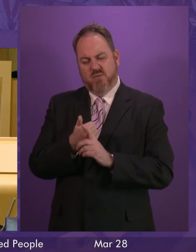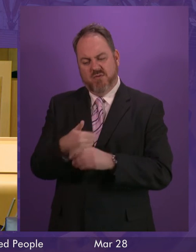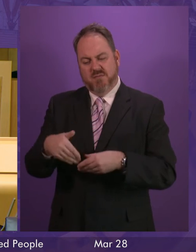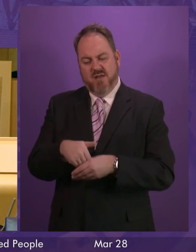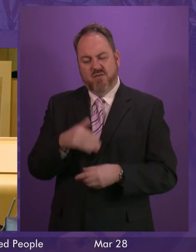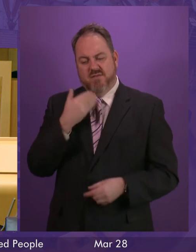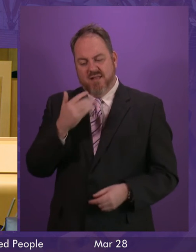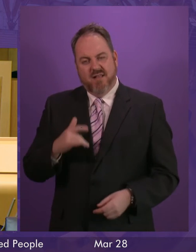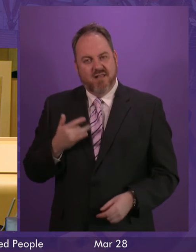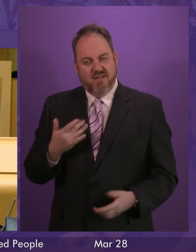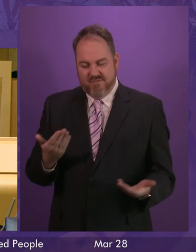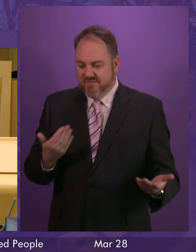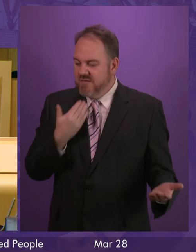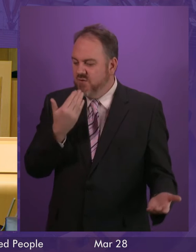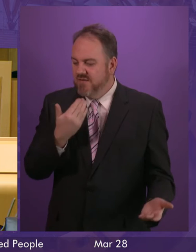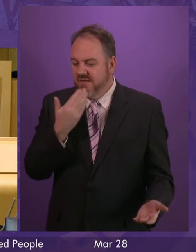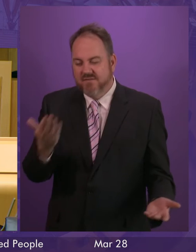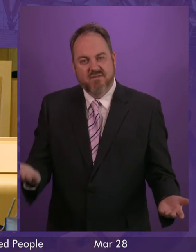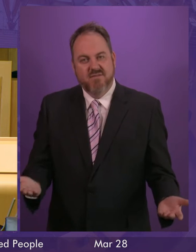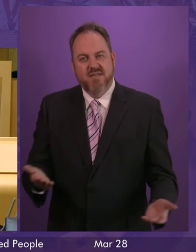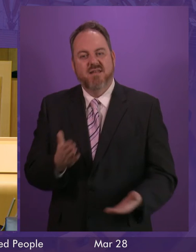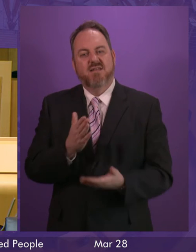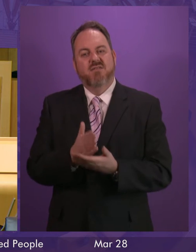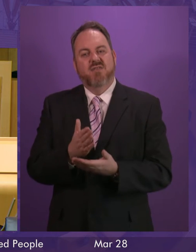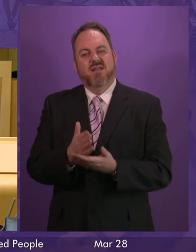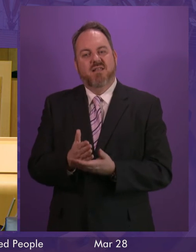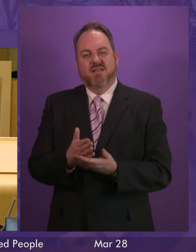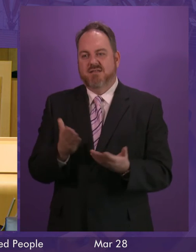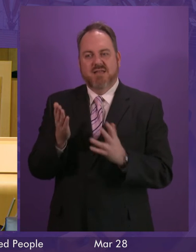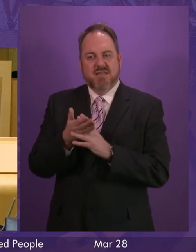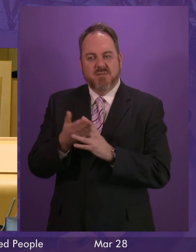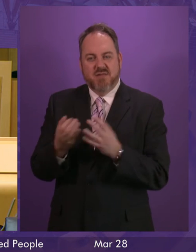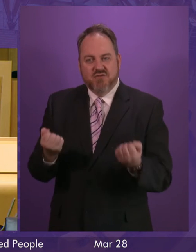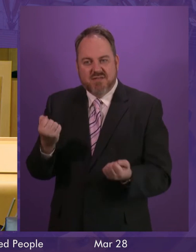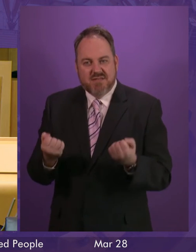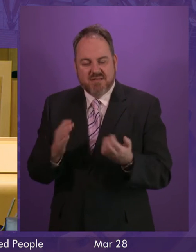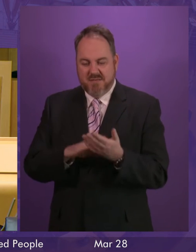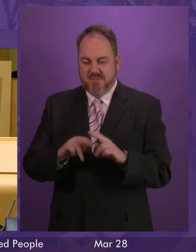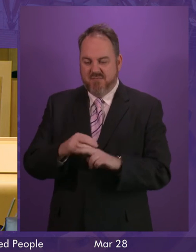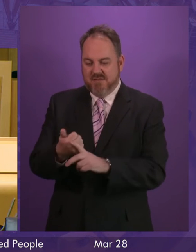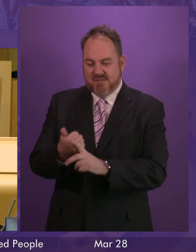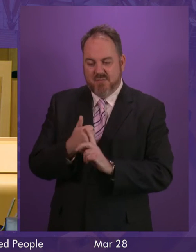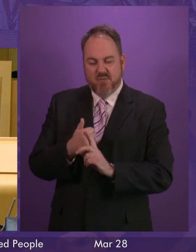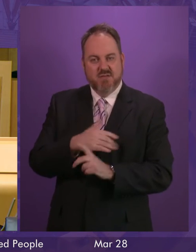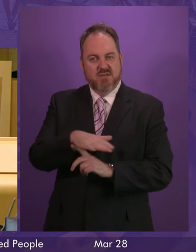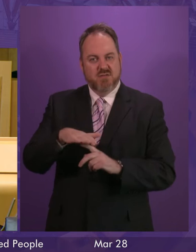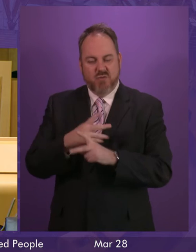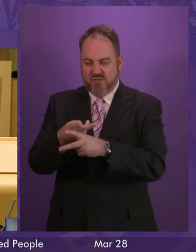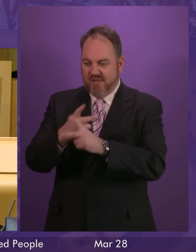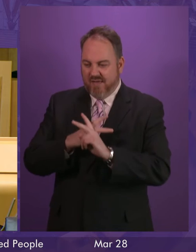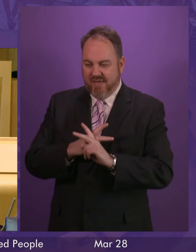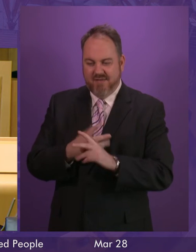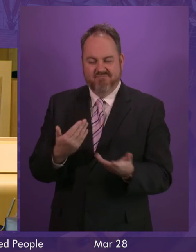is either lacking or not ideal, citing issues with accessible justice, parenting support and social care that support independent